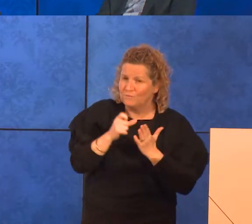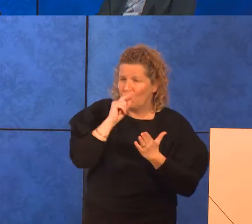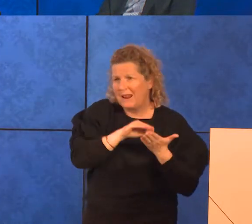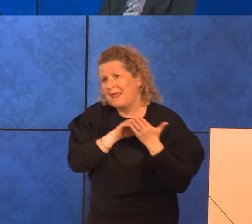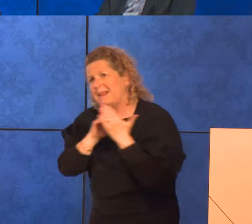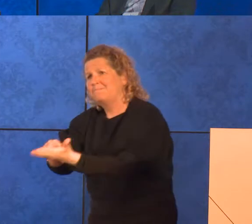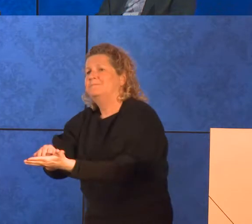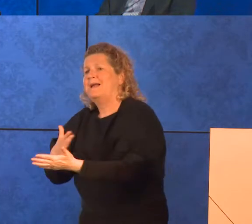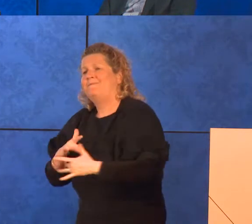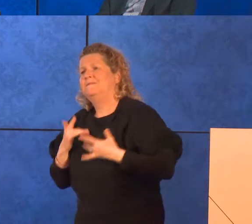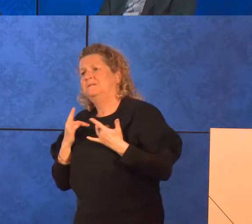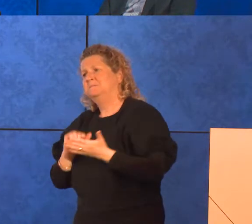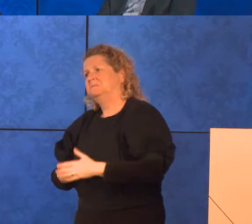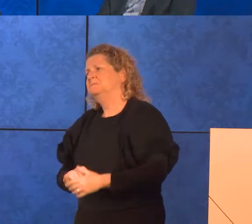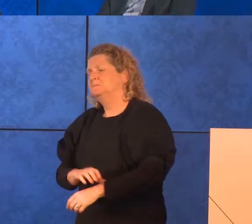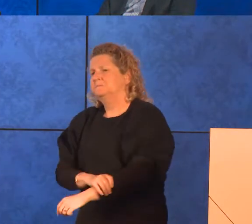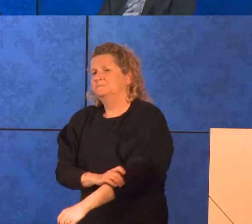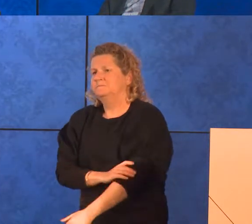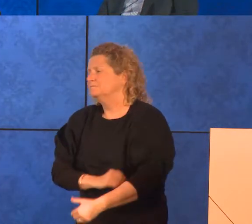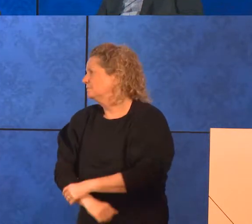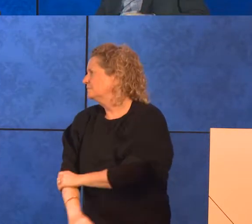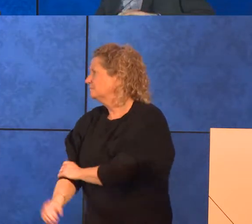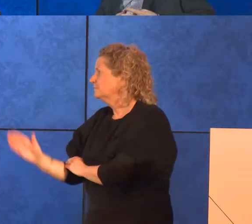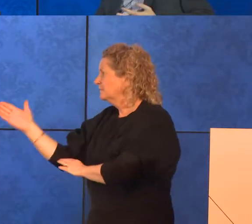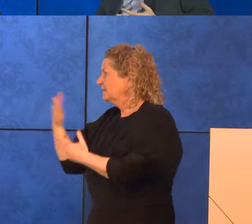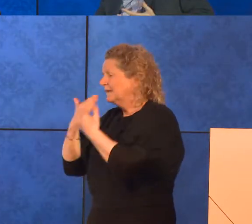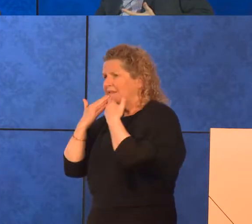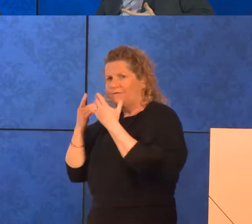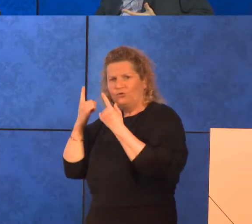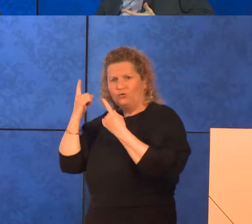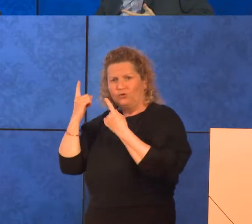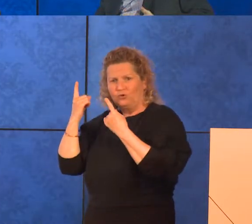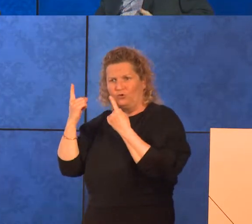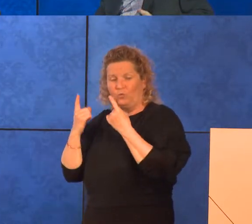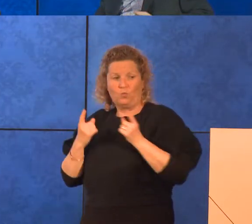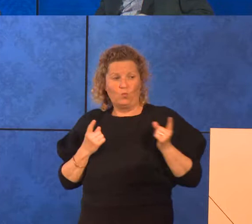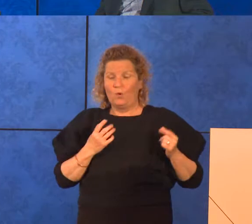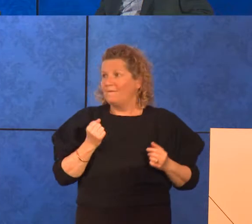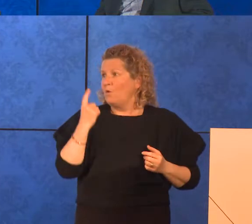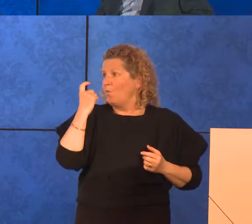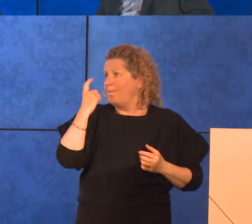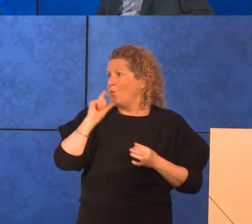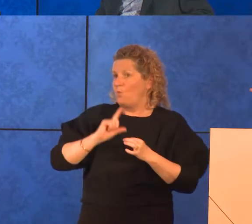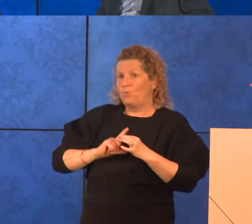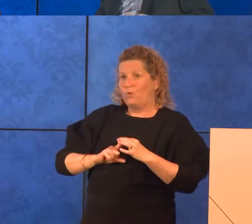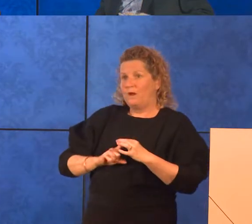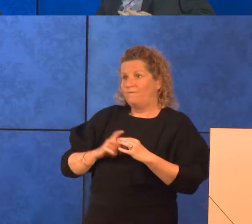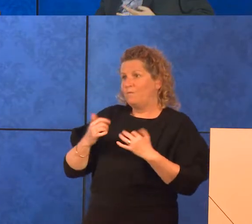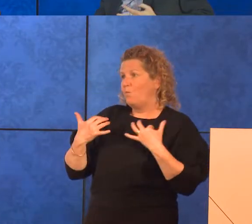I feel, as well. Great. Yeah. Thank you all for your considered responses. Great. We've got another question from the